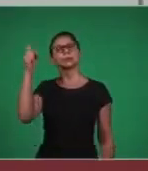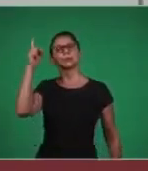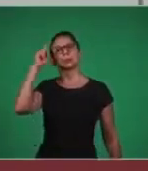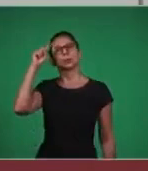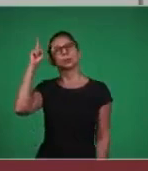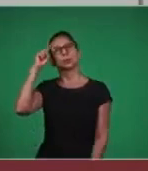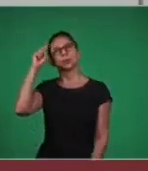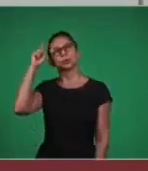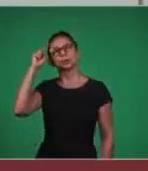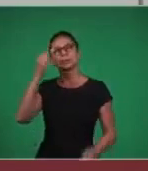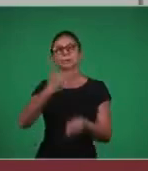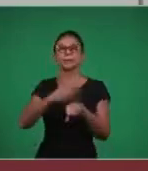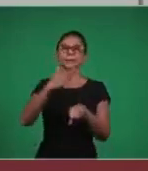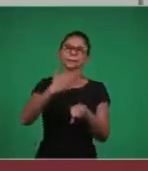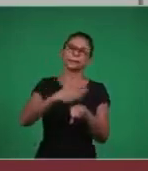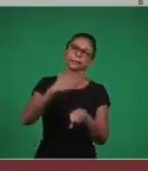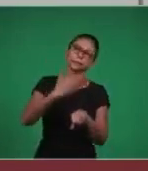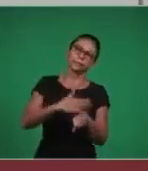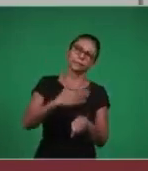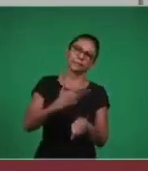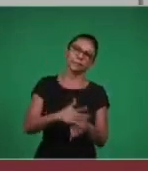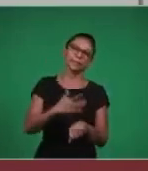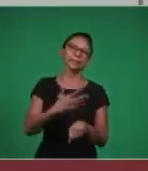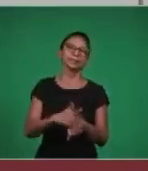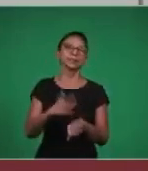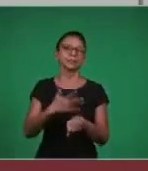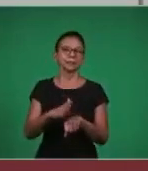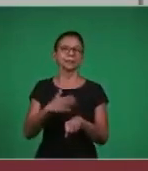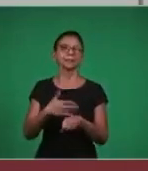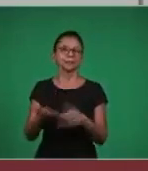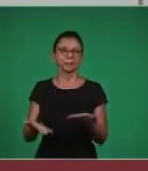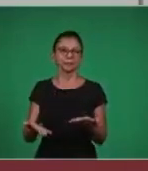You drive, and drive again. That's how it is.